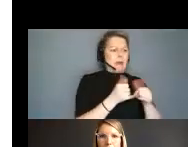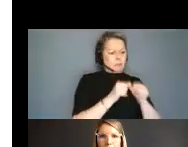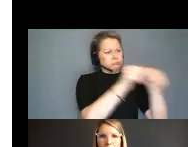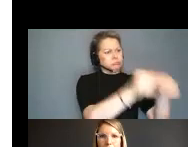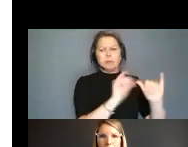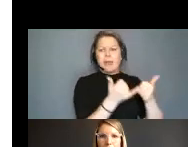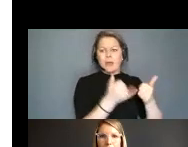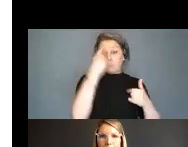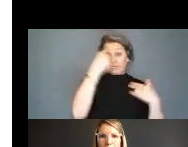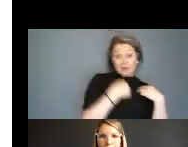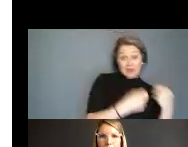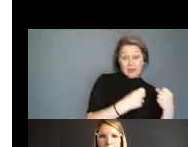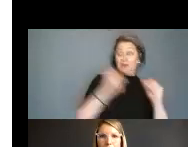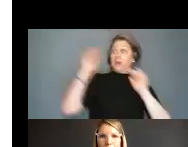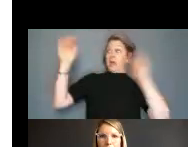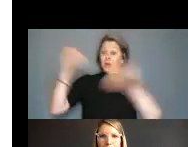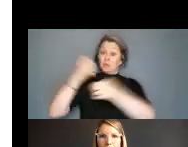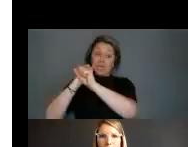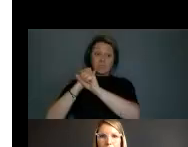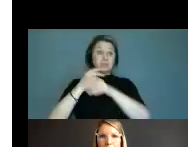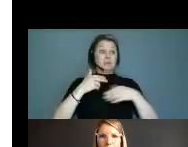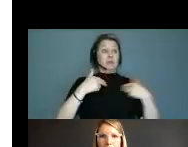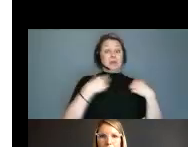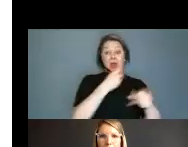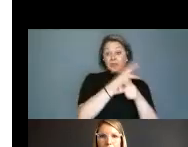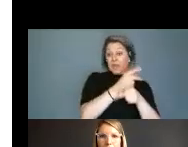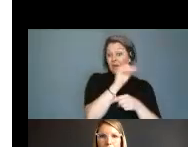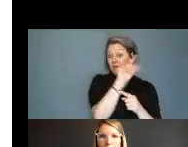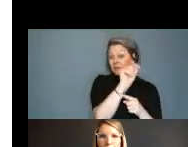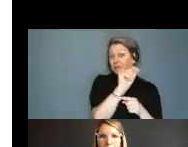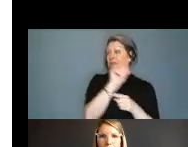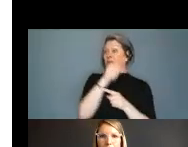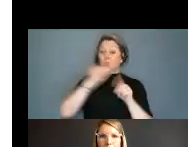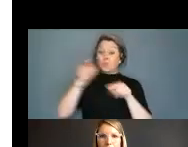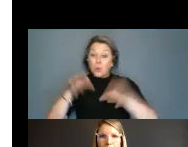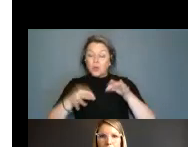protection? Is it healthcare directives? Does it have to go to court? So it's